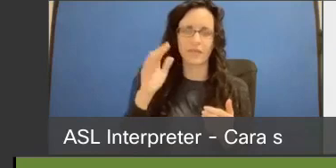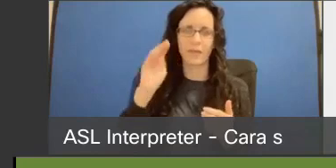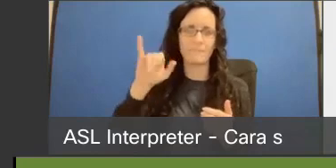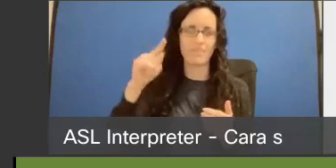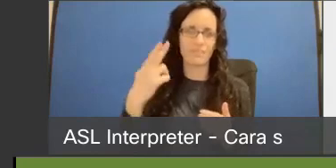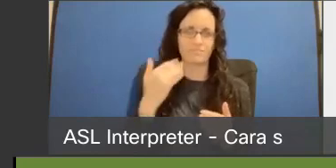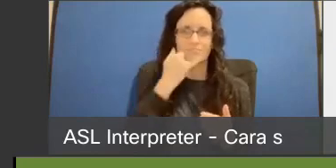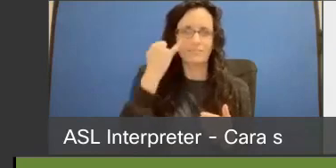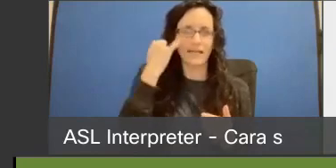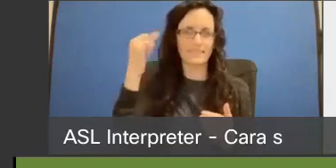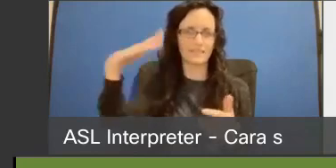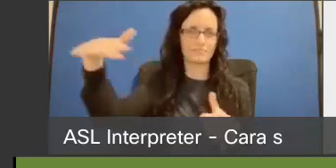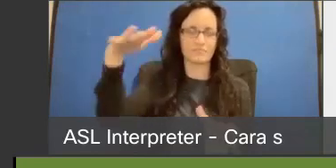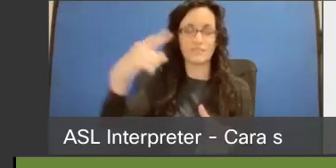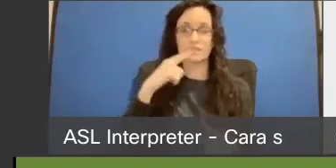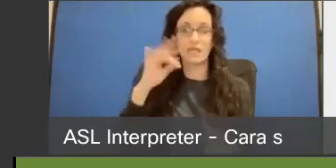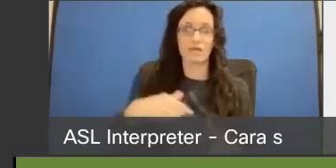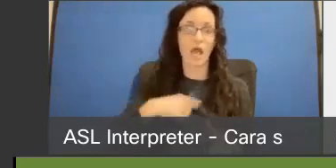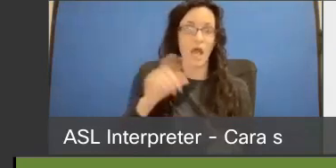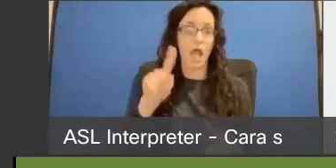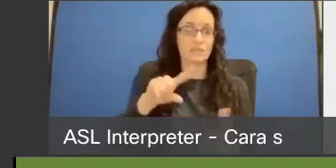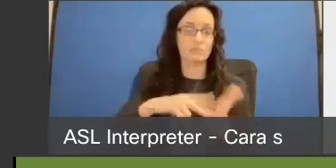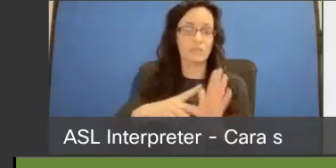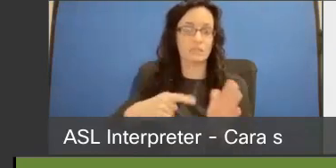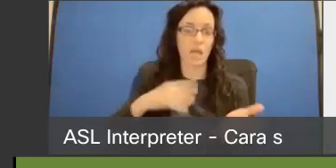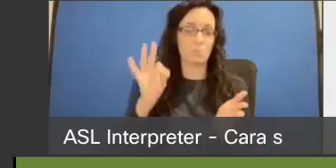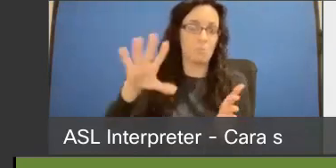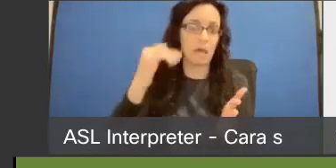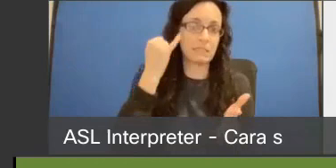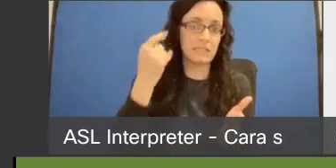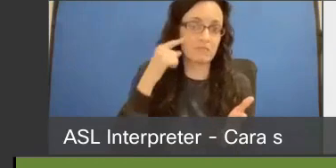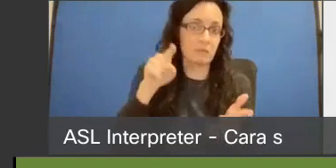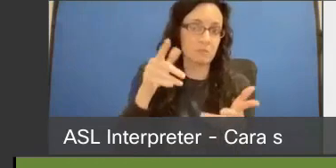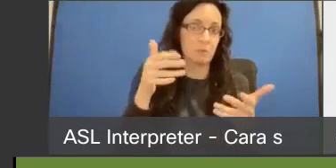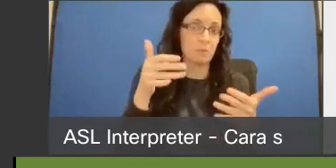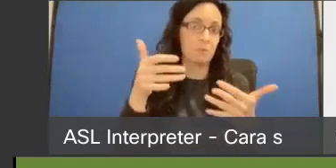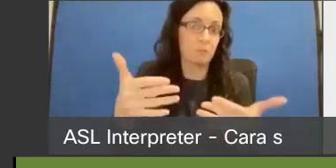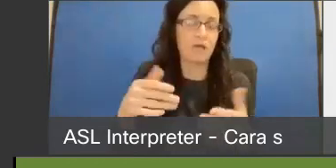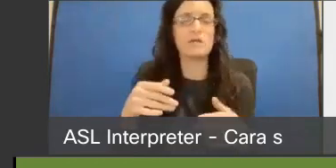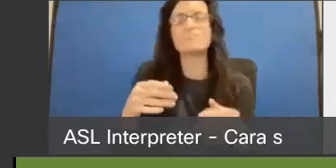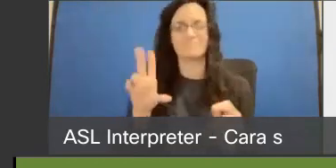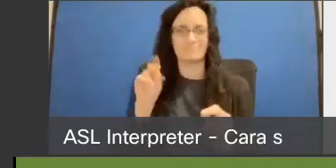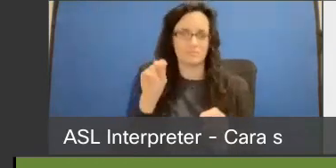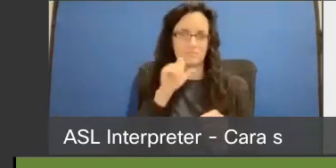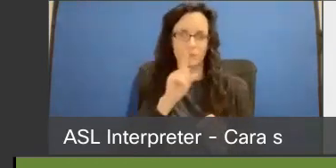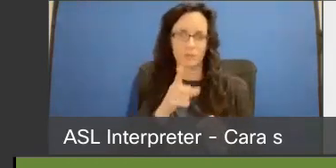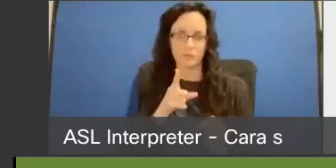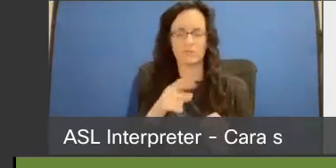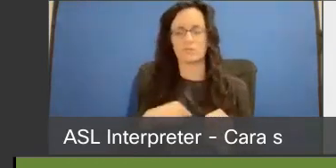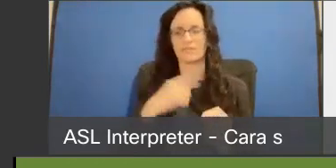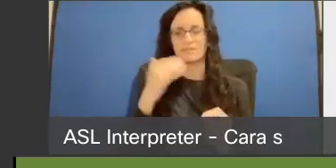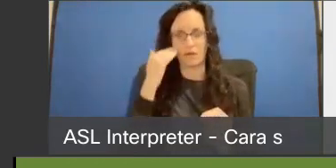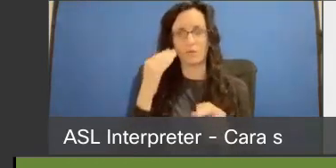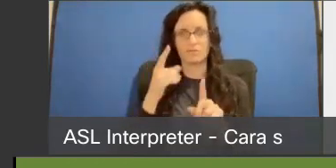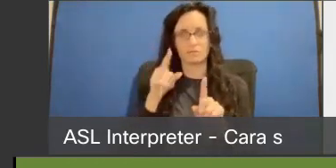be further from the truth. Just anecdotally, but we know, and through research, we know